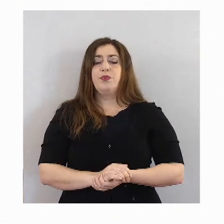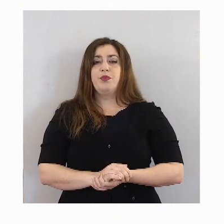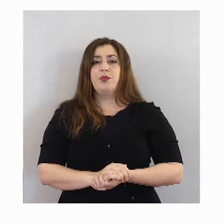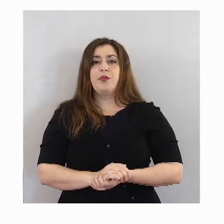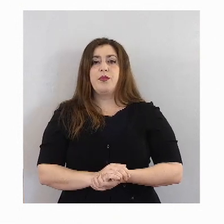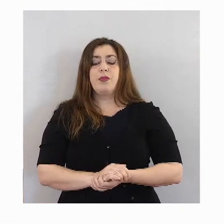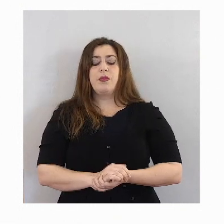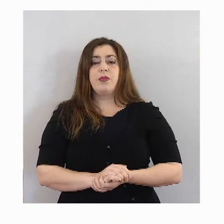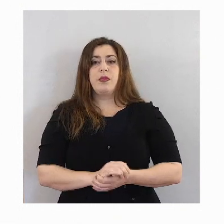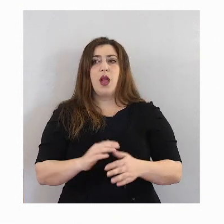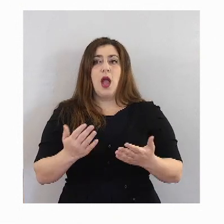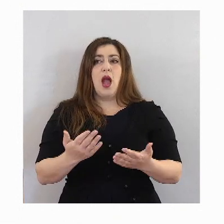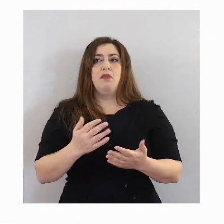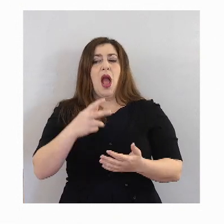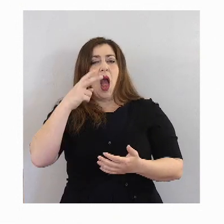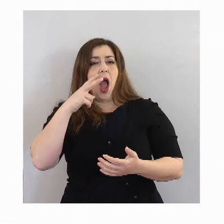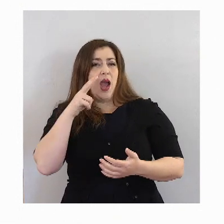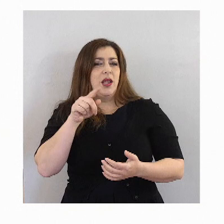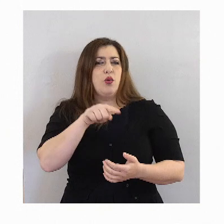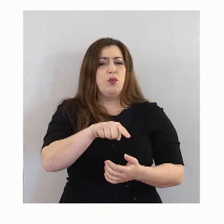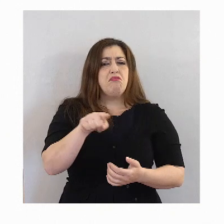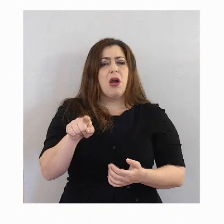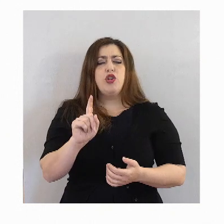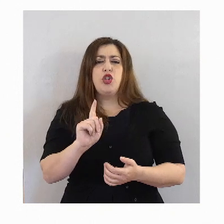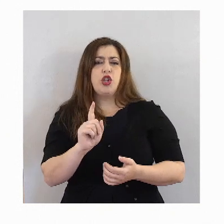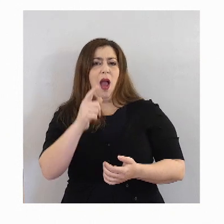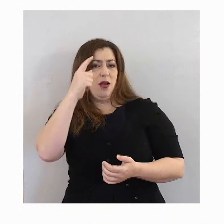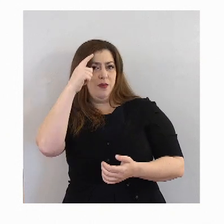of those working within the health sector.